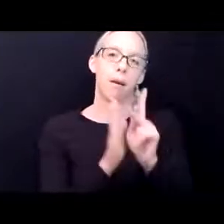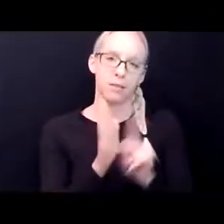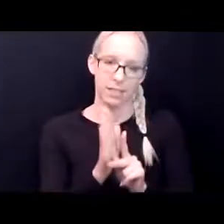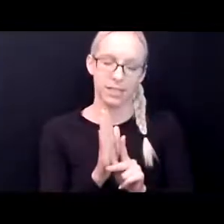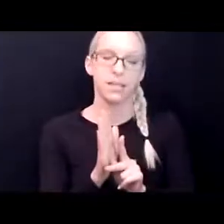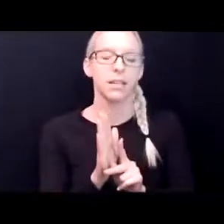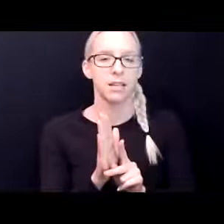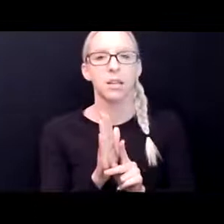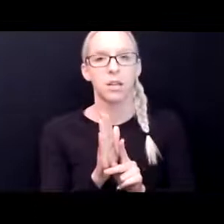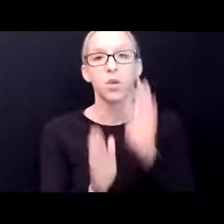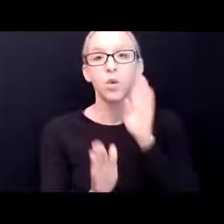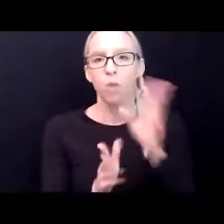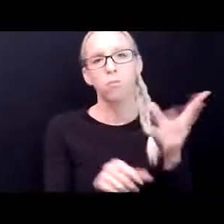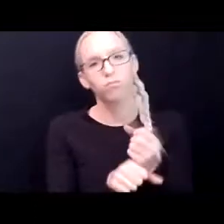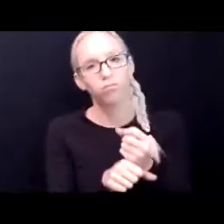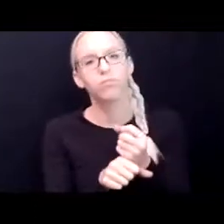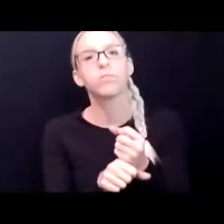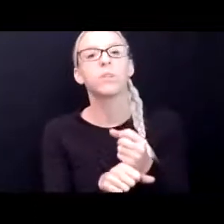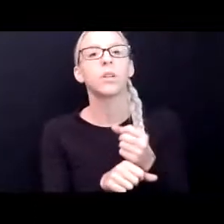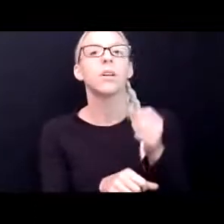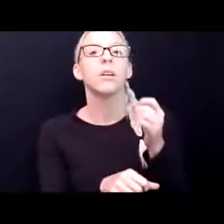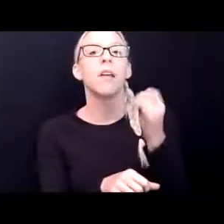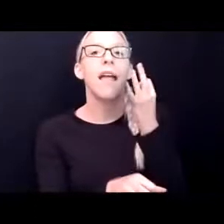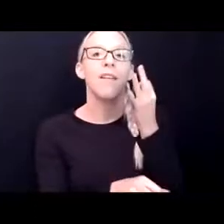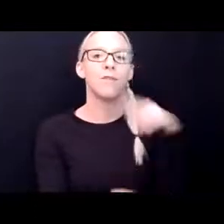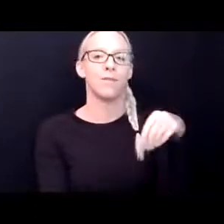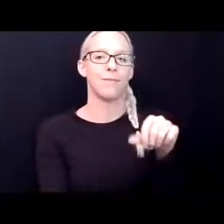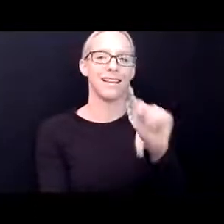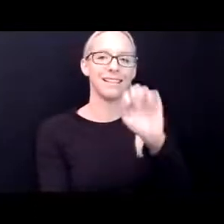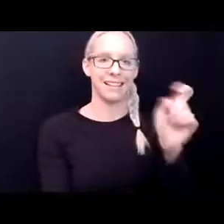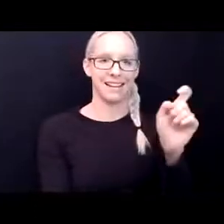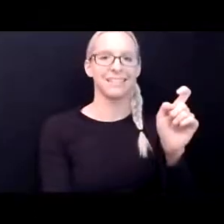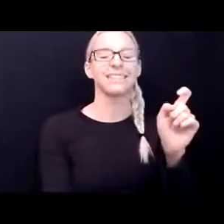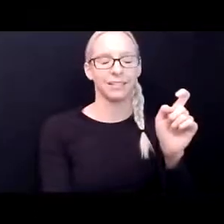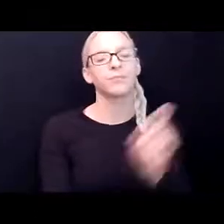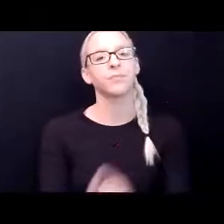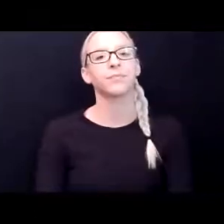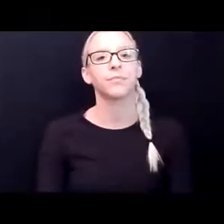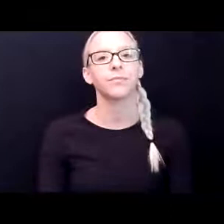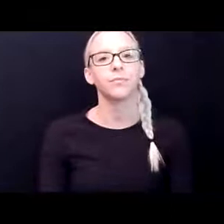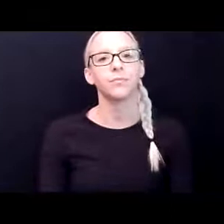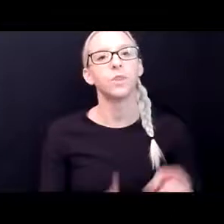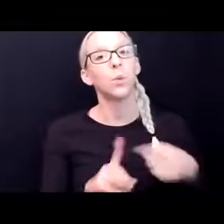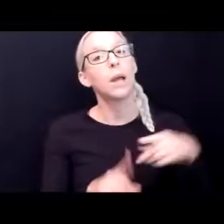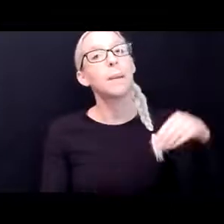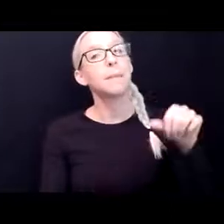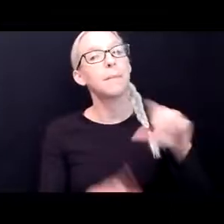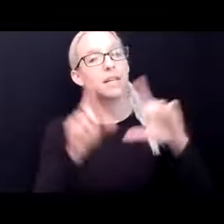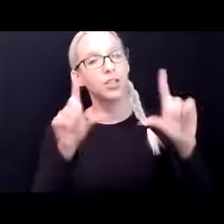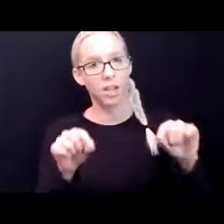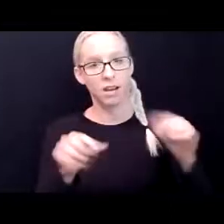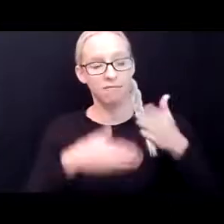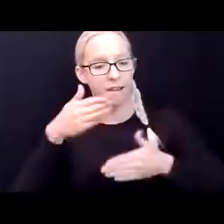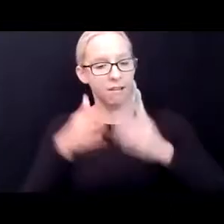a taxpayer when we pay our taxes. So when you get your paycheck at the end of the week